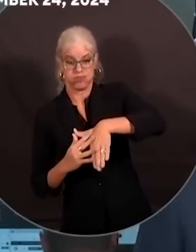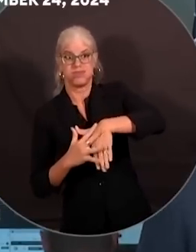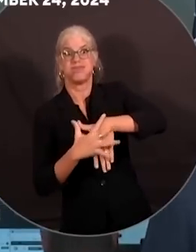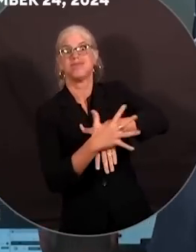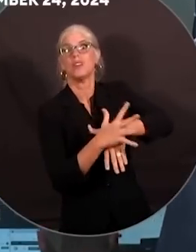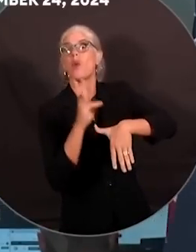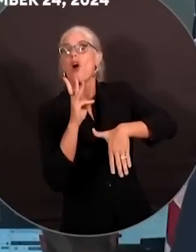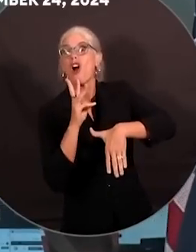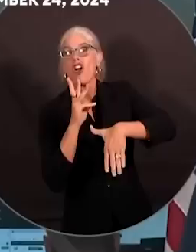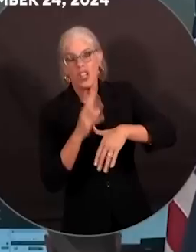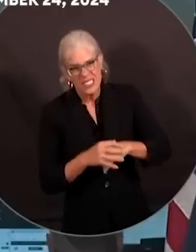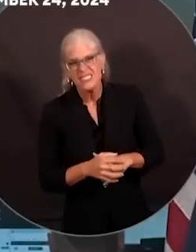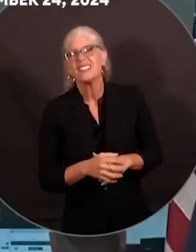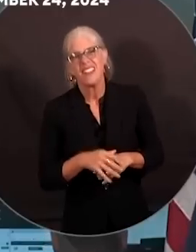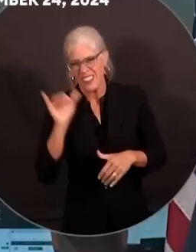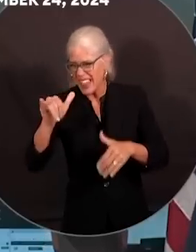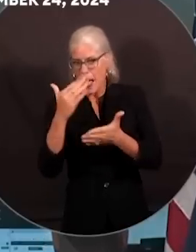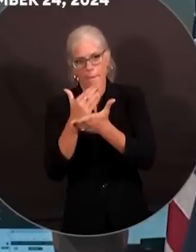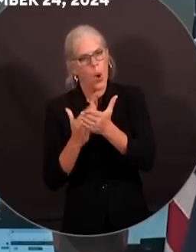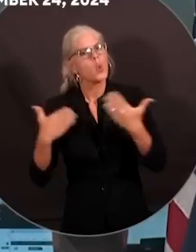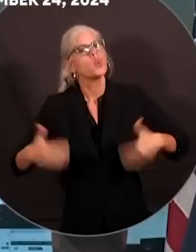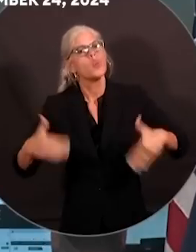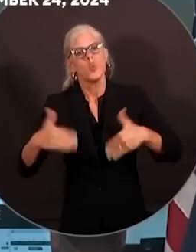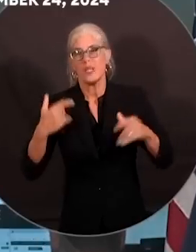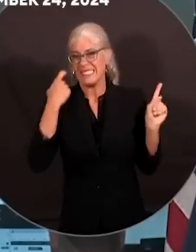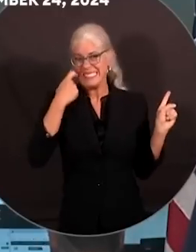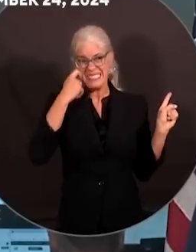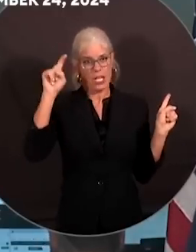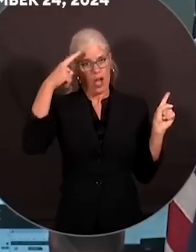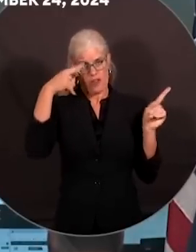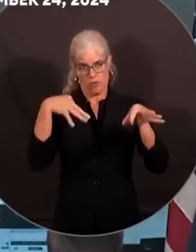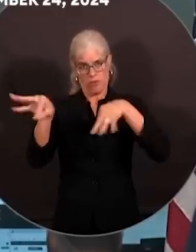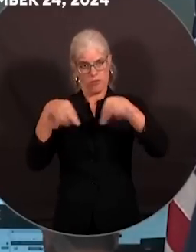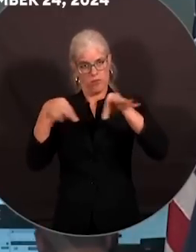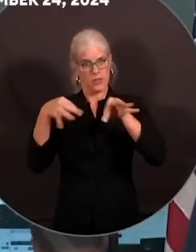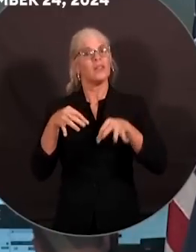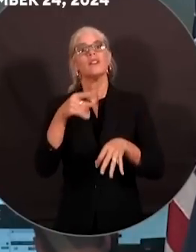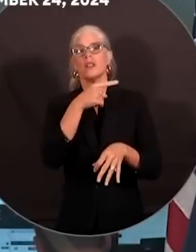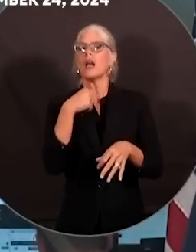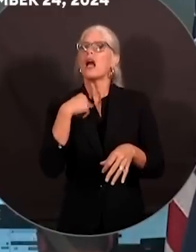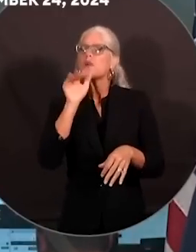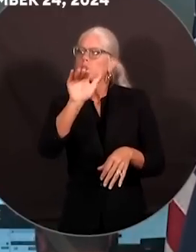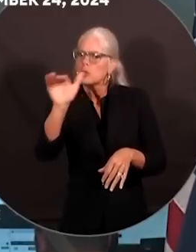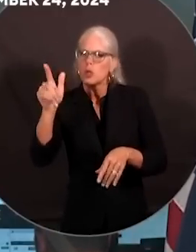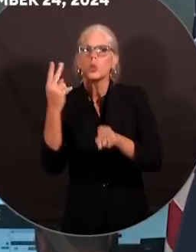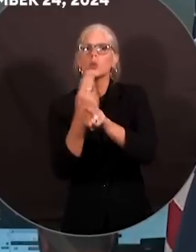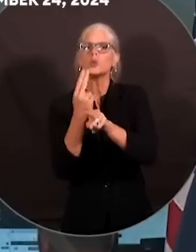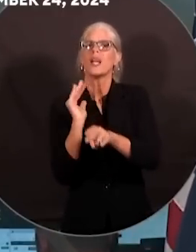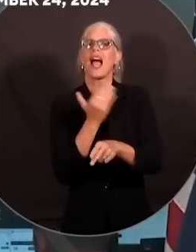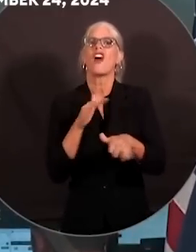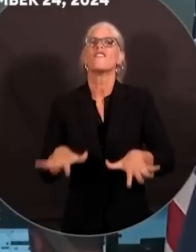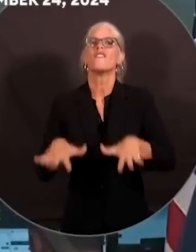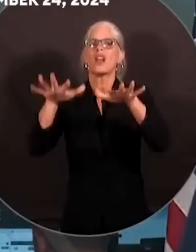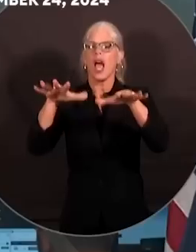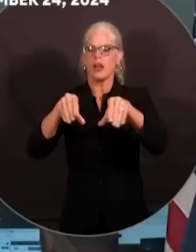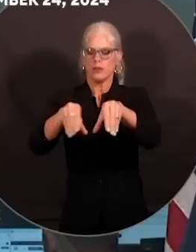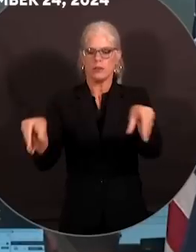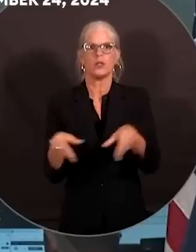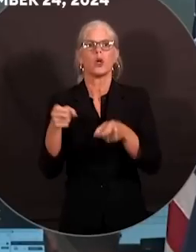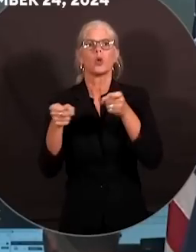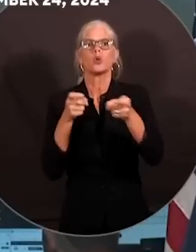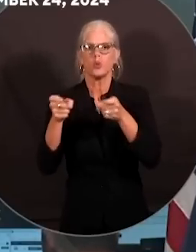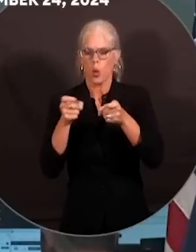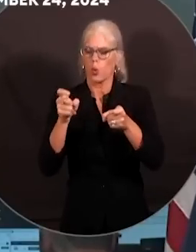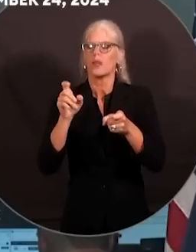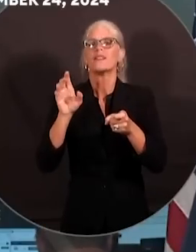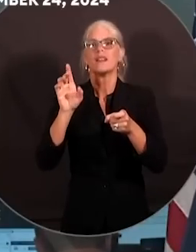This is very important. The governor has already talked about utilizing our flood control devices. We also have beach control devices. We have